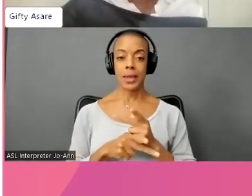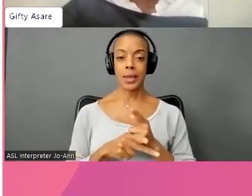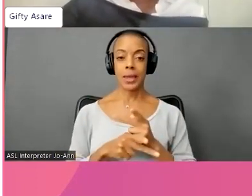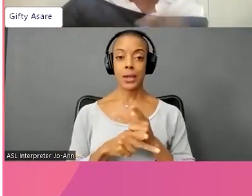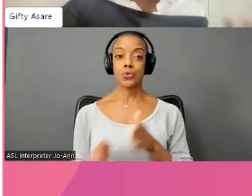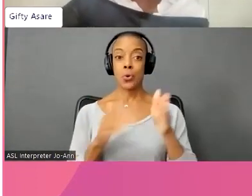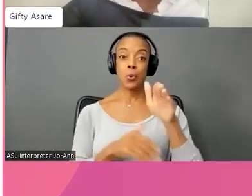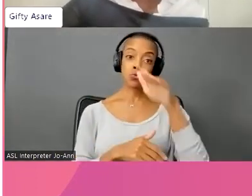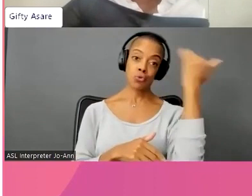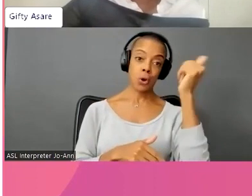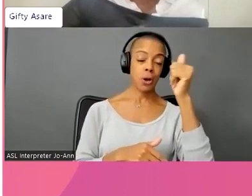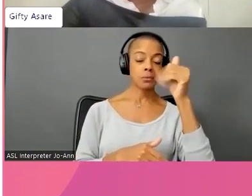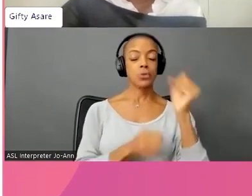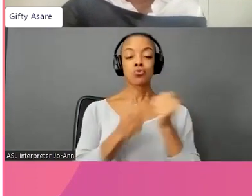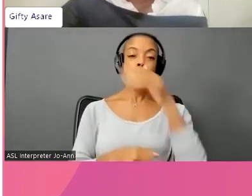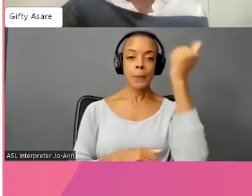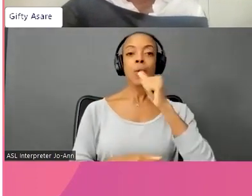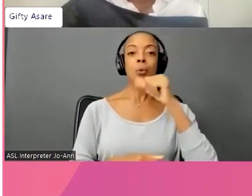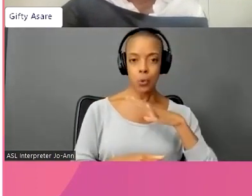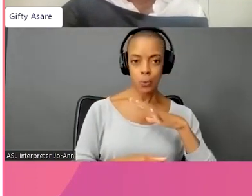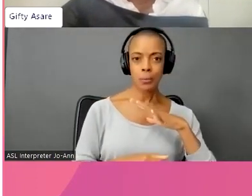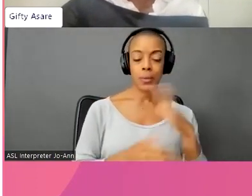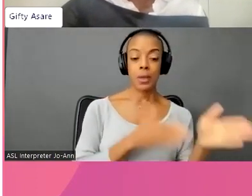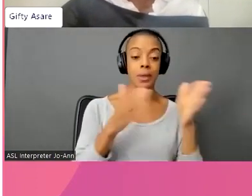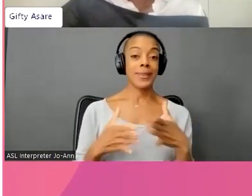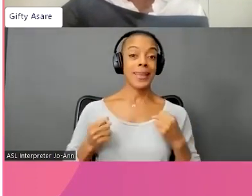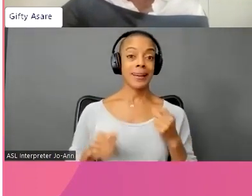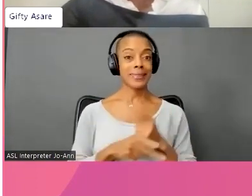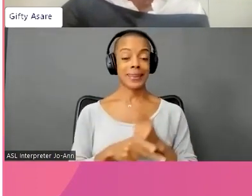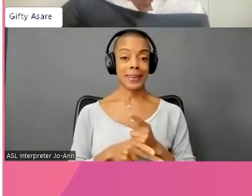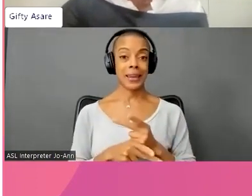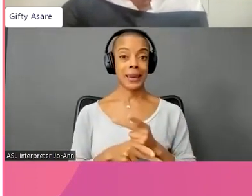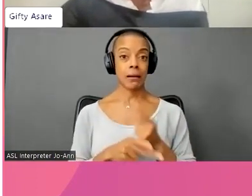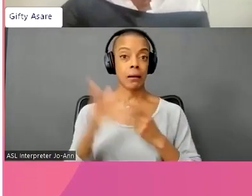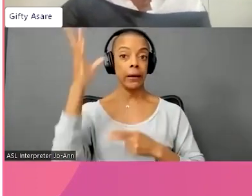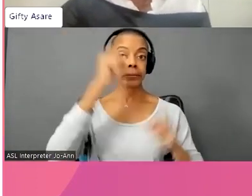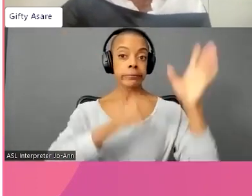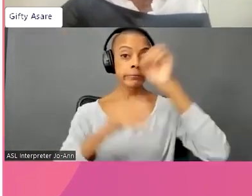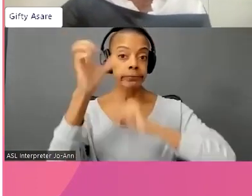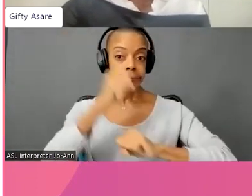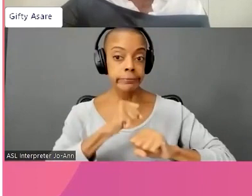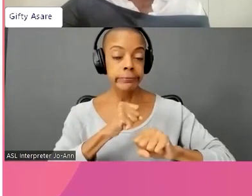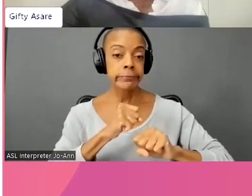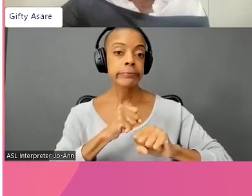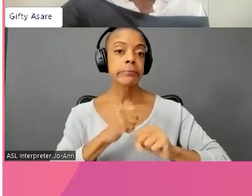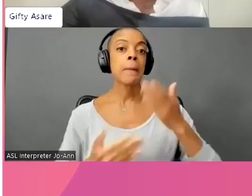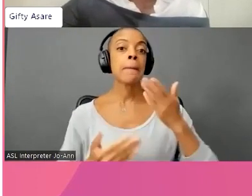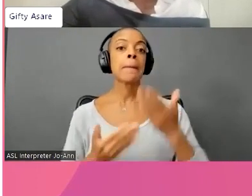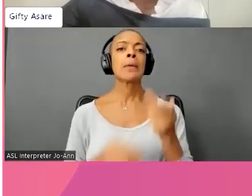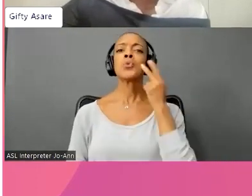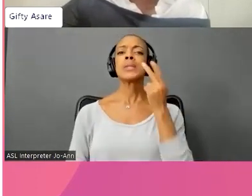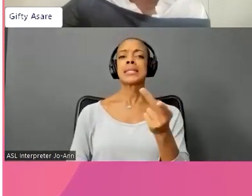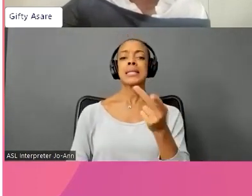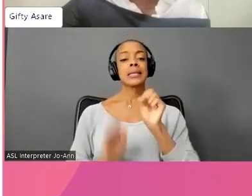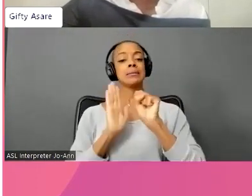for example, can also be fueled by the fact that in healthcare, you might not necessarily see the signs